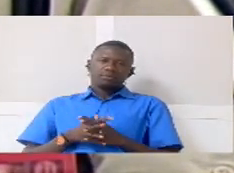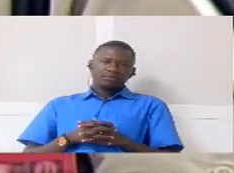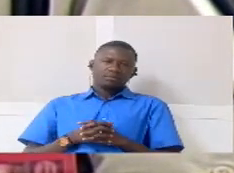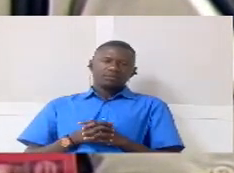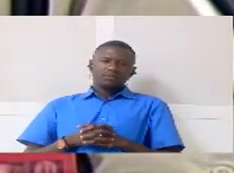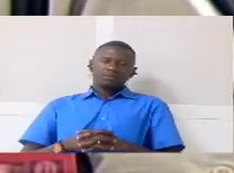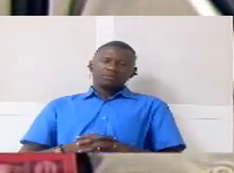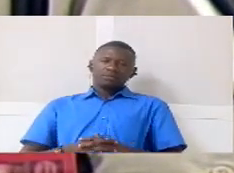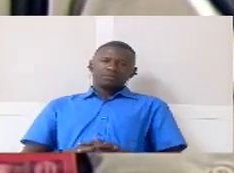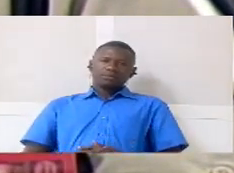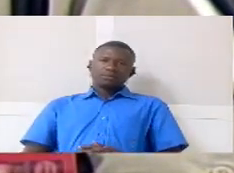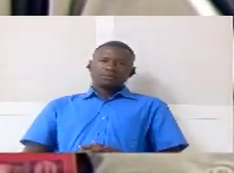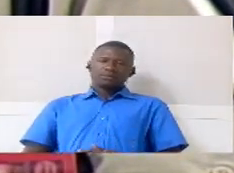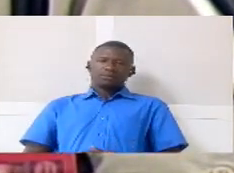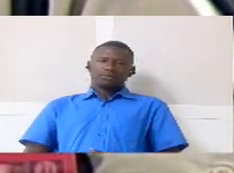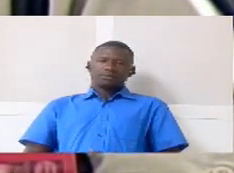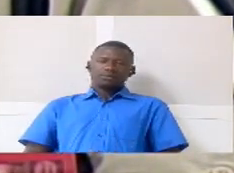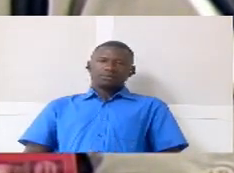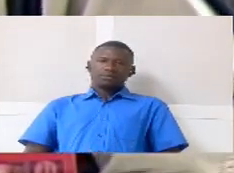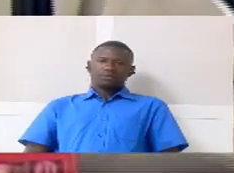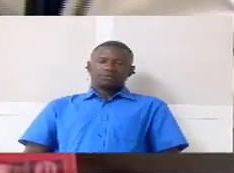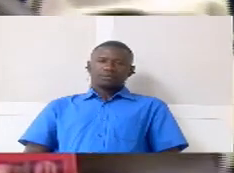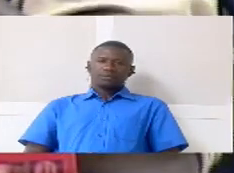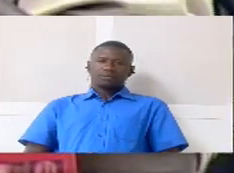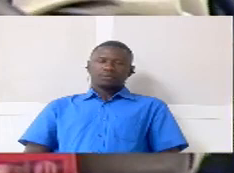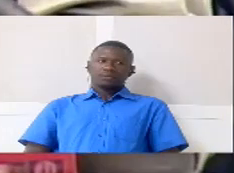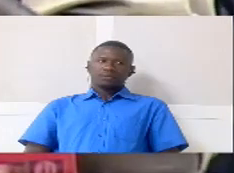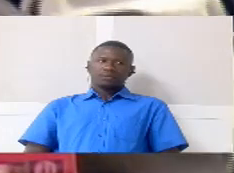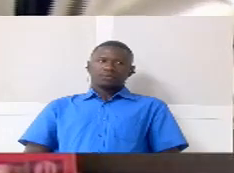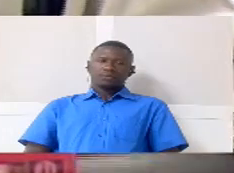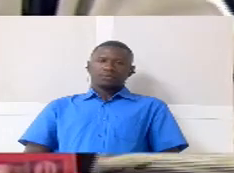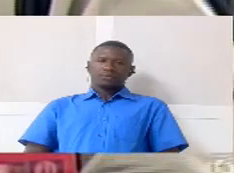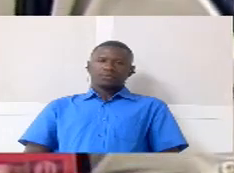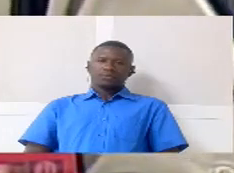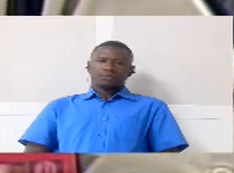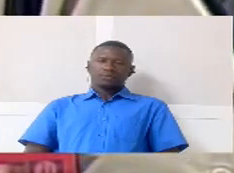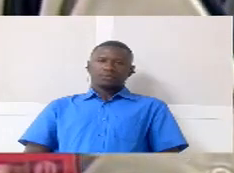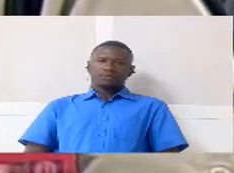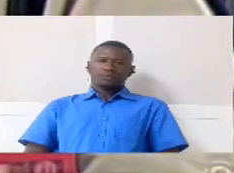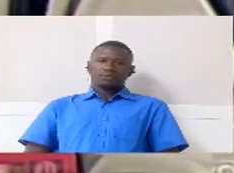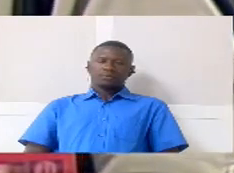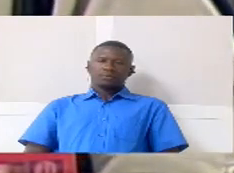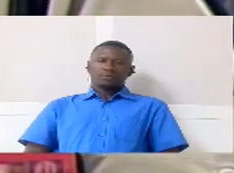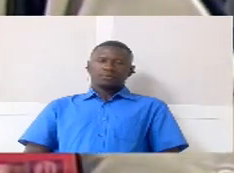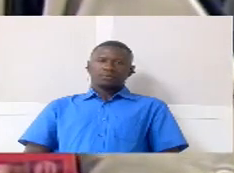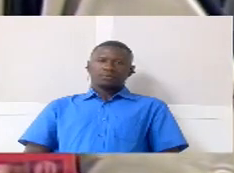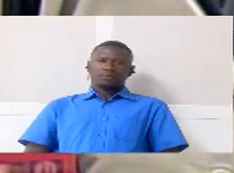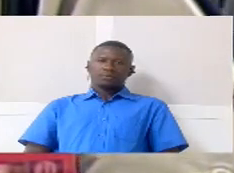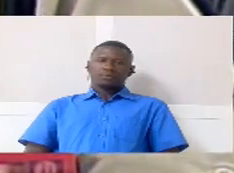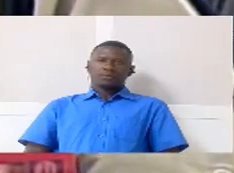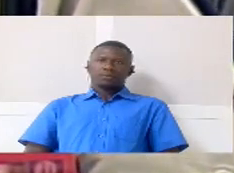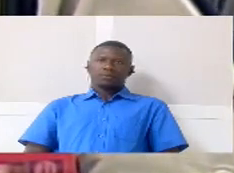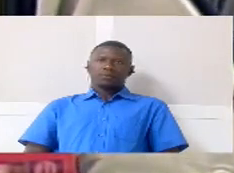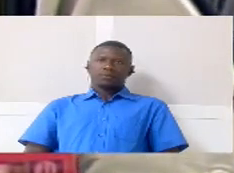do mande wolle men yalon ko itata foy futata secondary karambu mo bandulato fo bitun wo kolu be